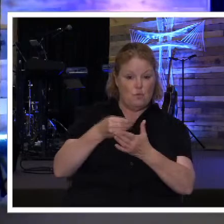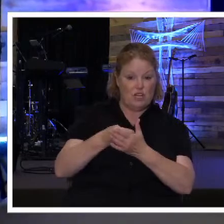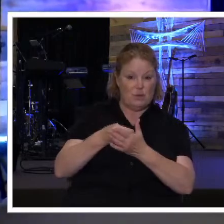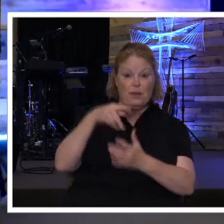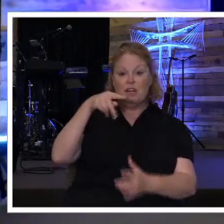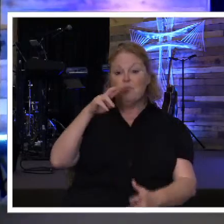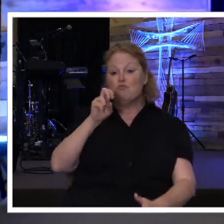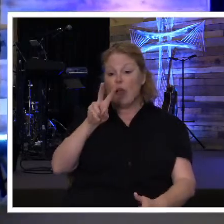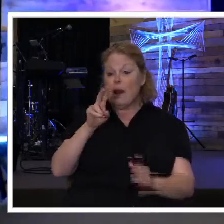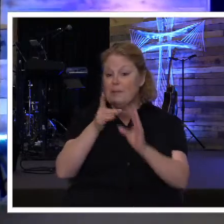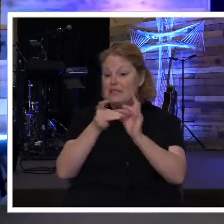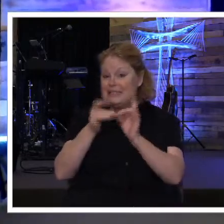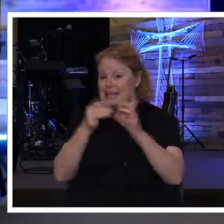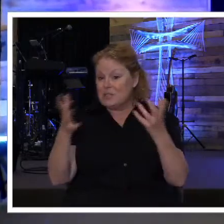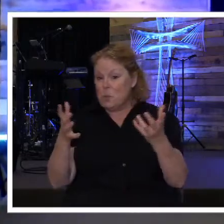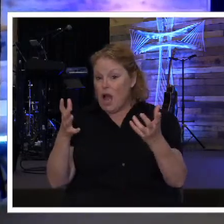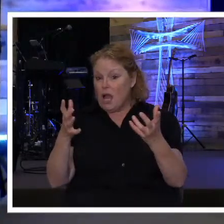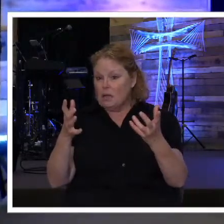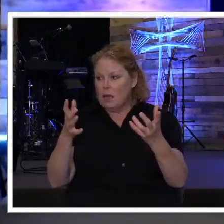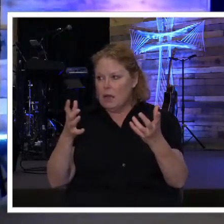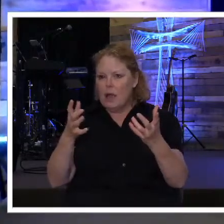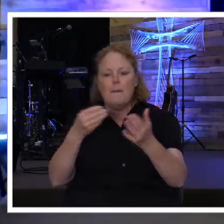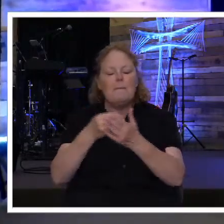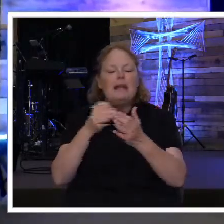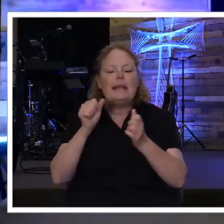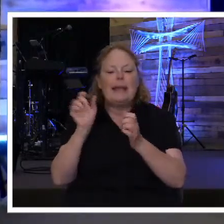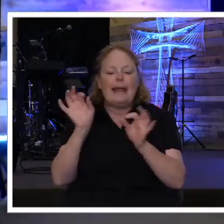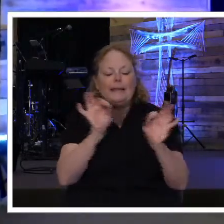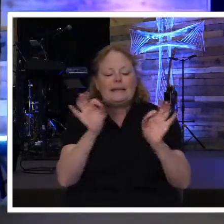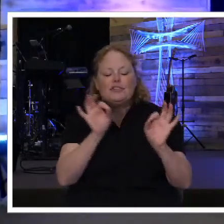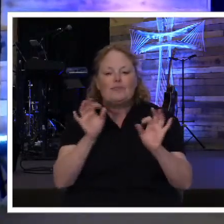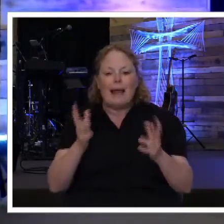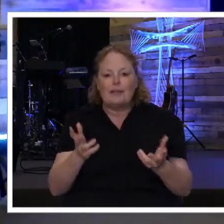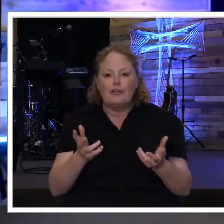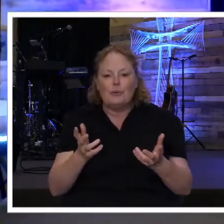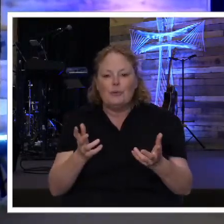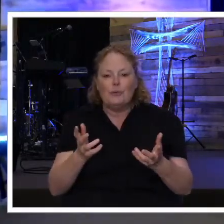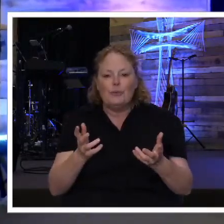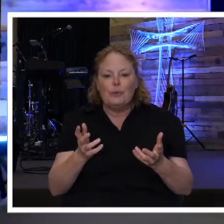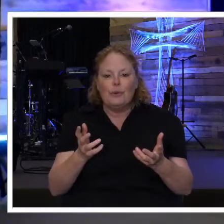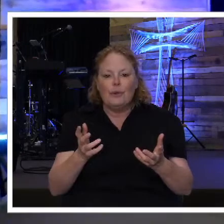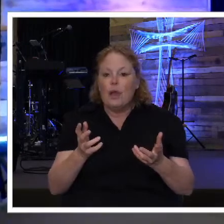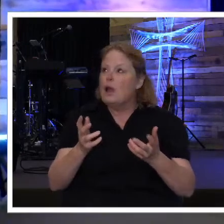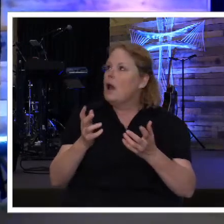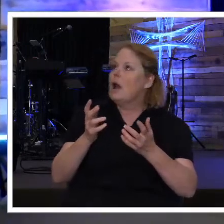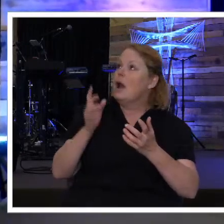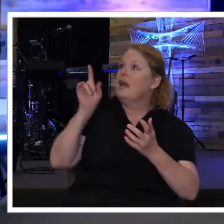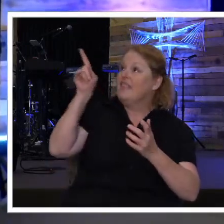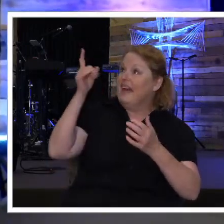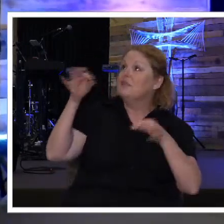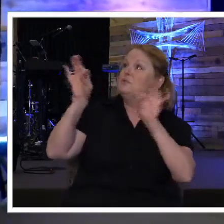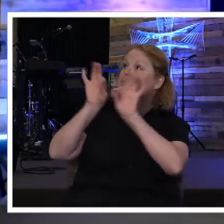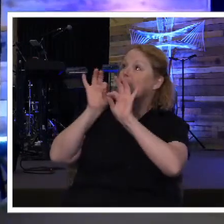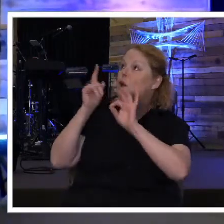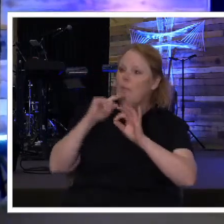one, money has the power to distract you and to distract me from what is really